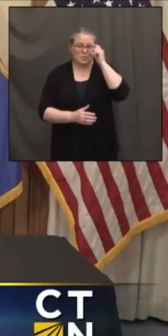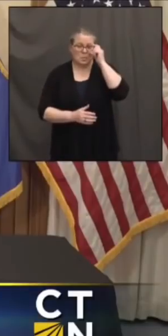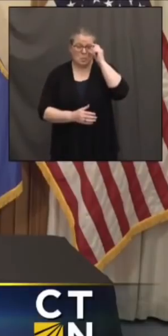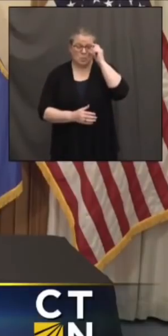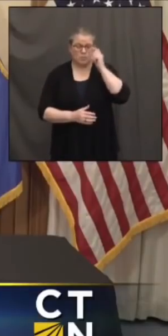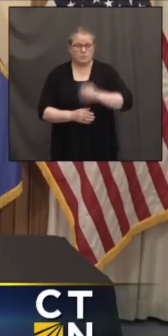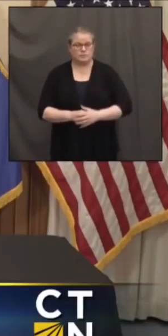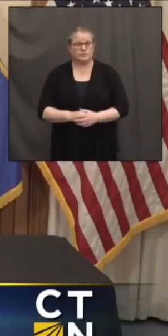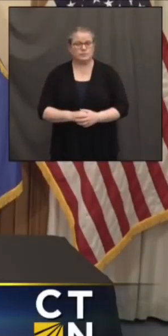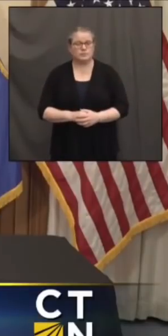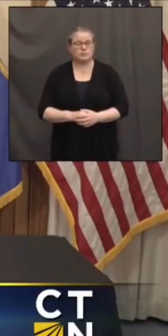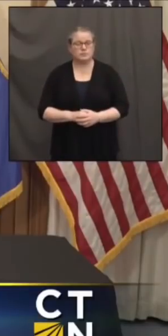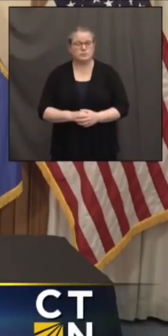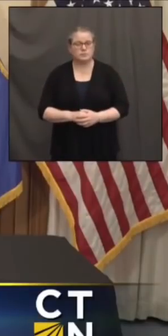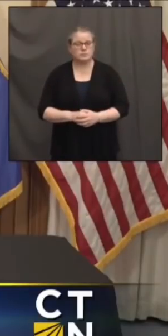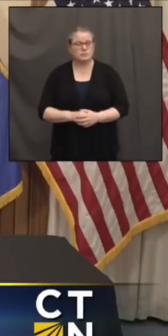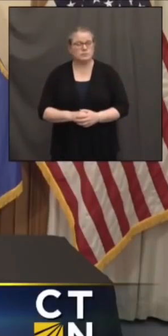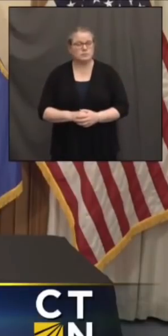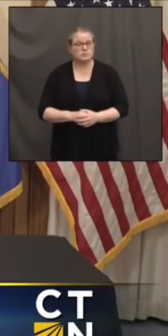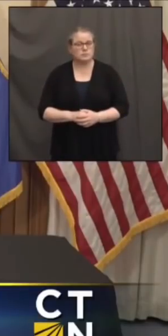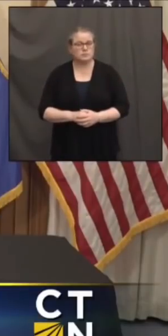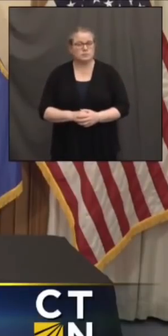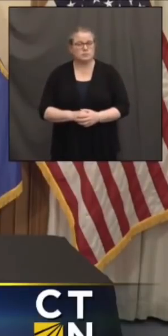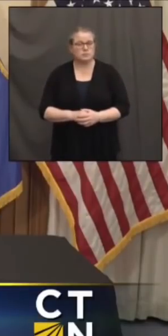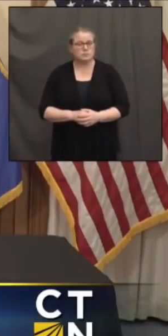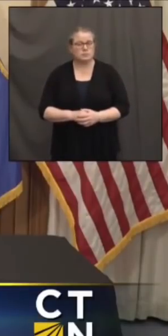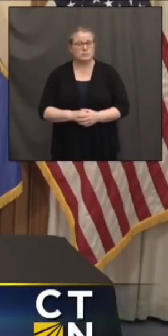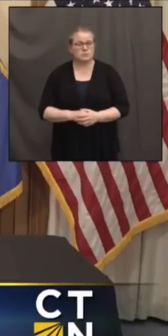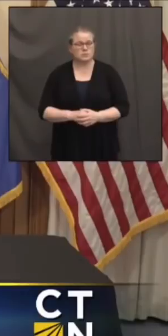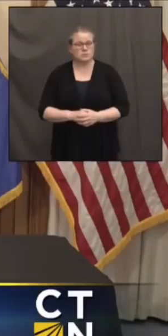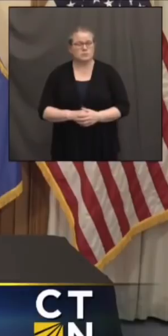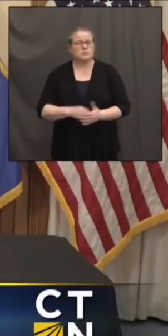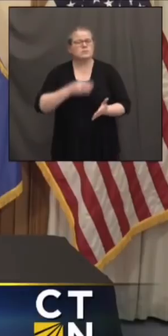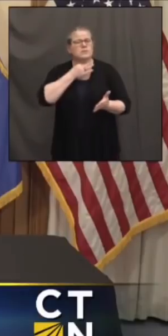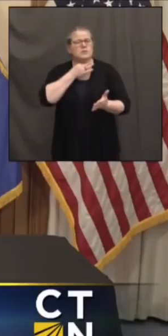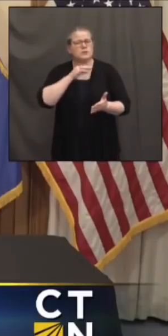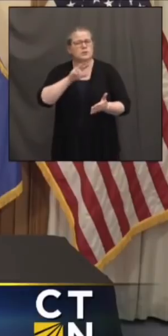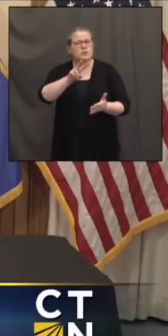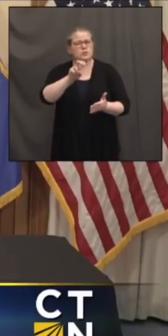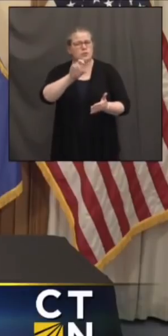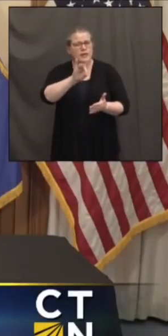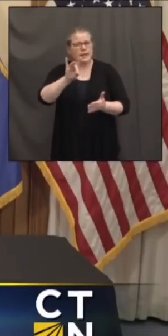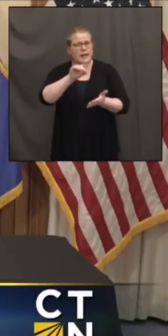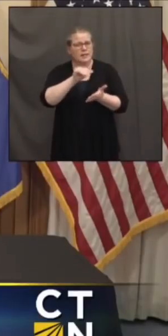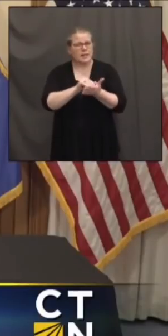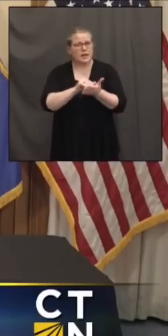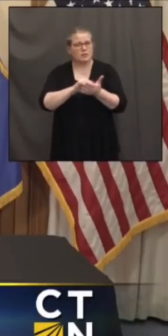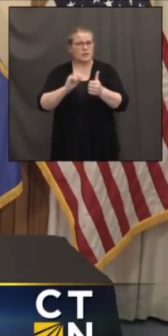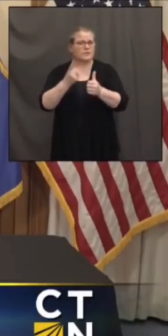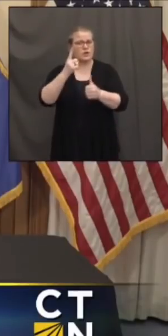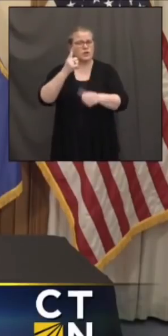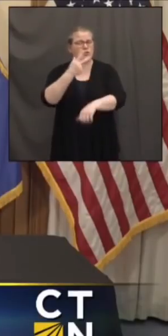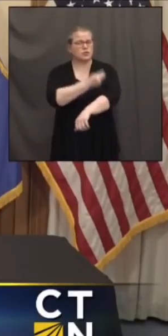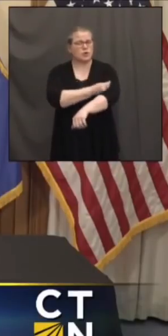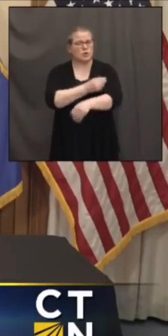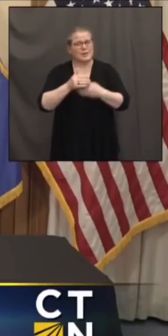Do you expect the supply of vaccine to stay around that 288,000 first dose level in the coming weeks?